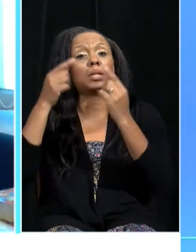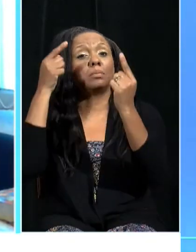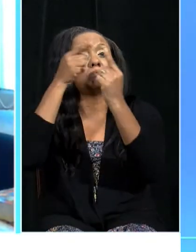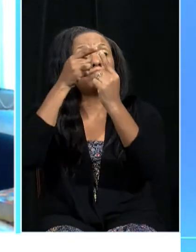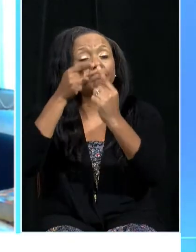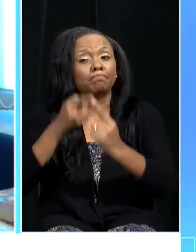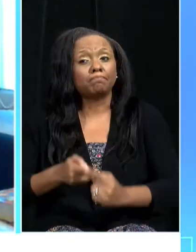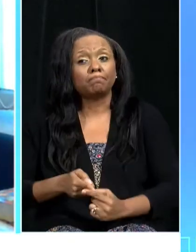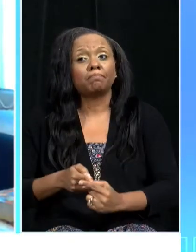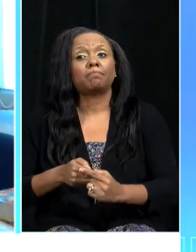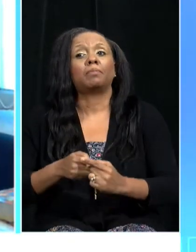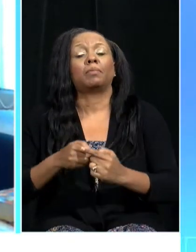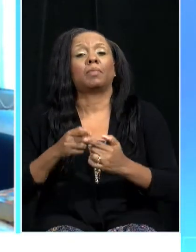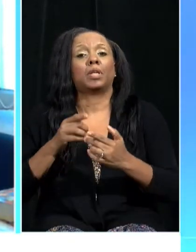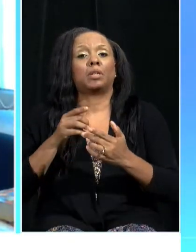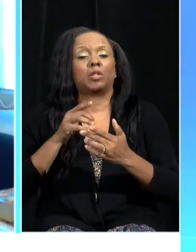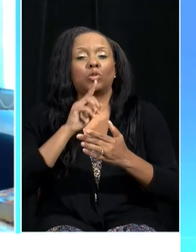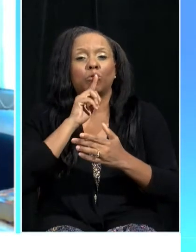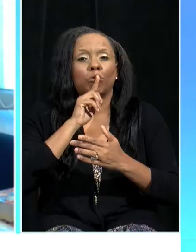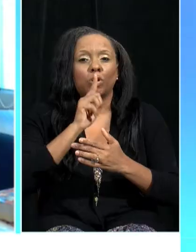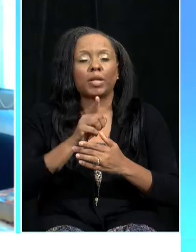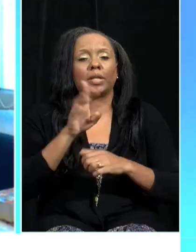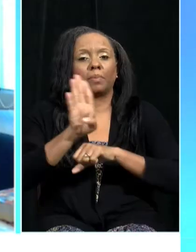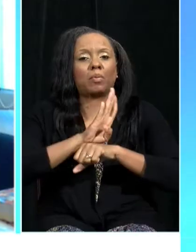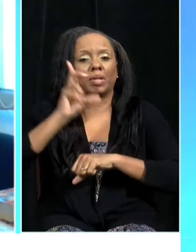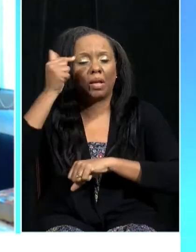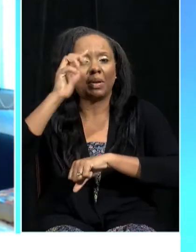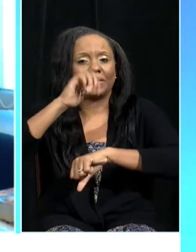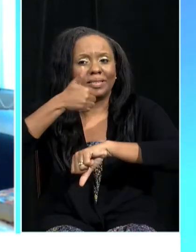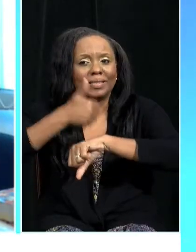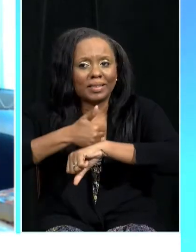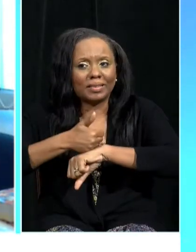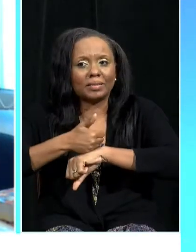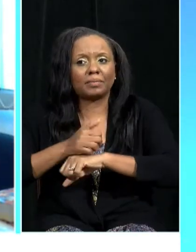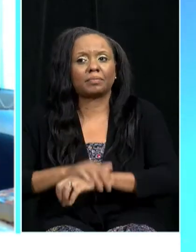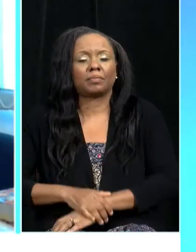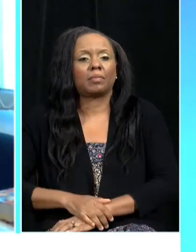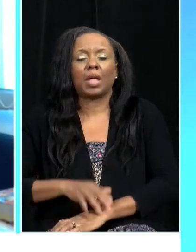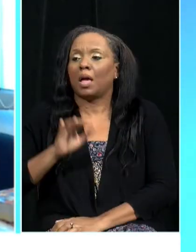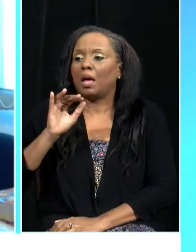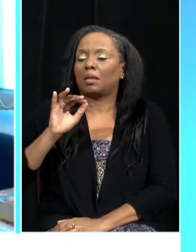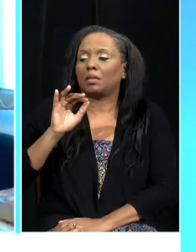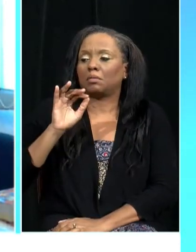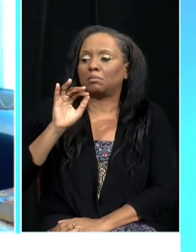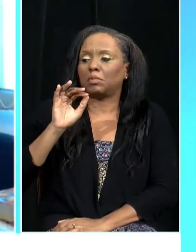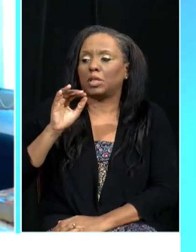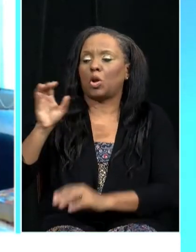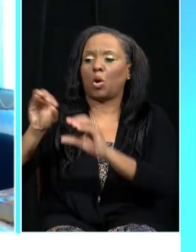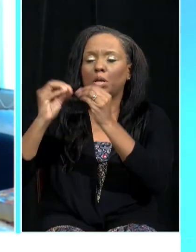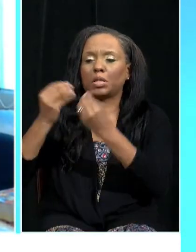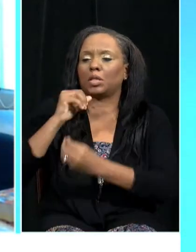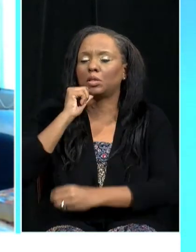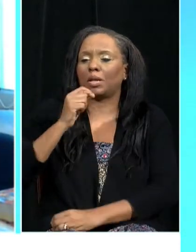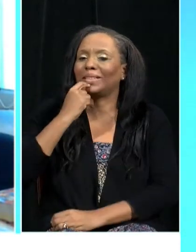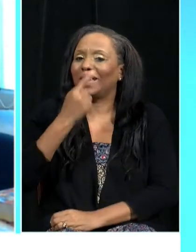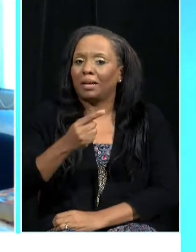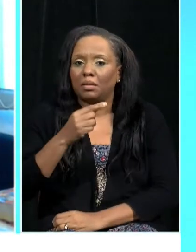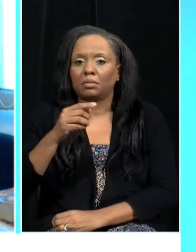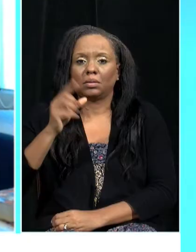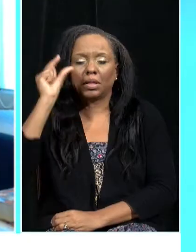in a negotiation with the fund. So it's not a case where the fund is telling Barbados what to do, but there is a governing